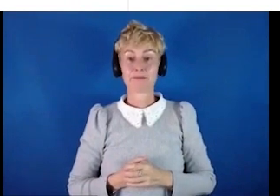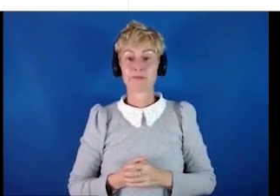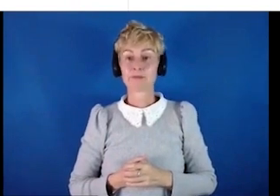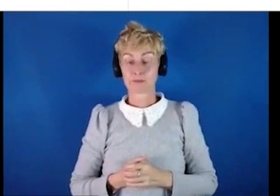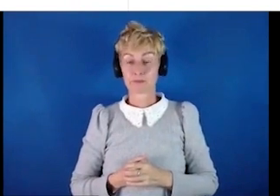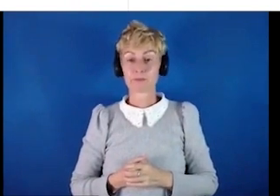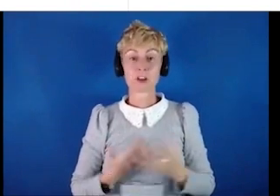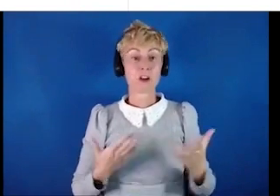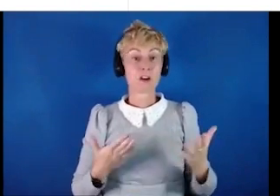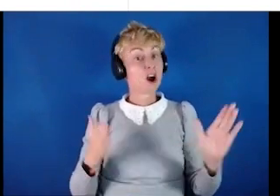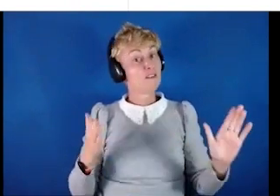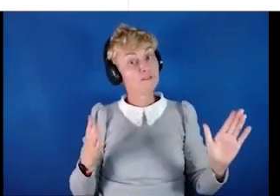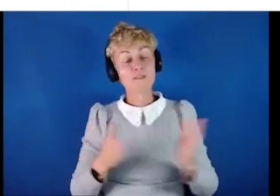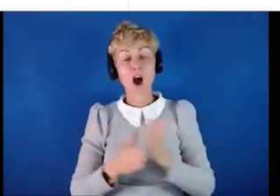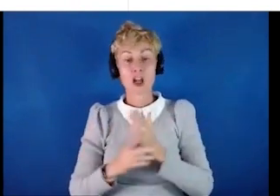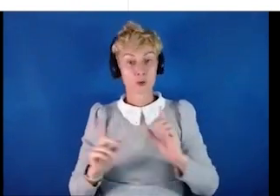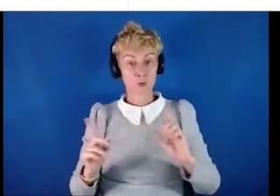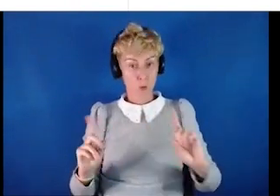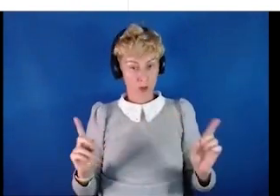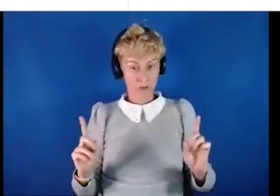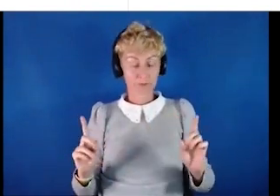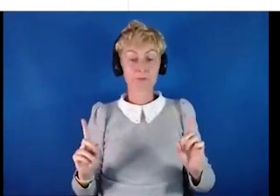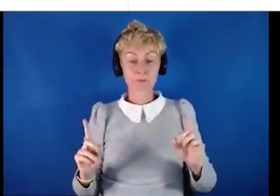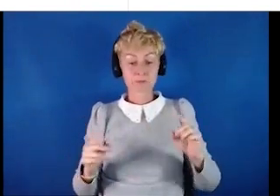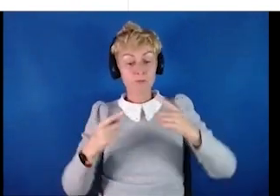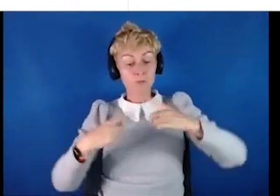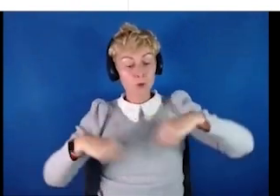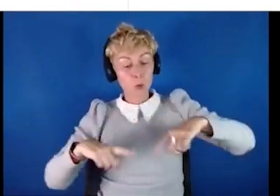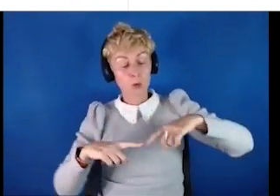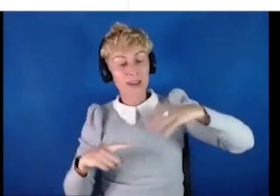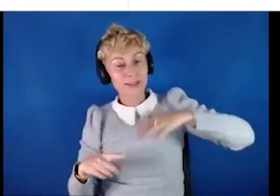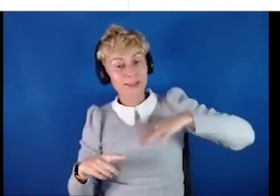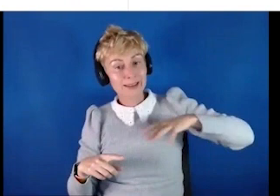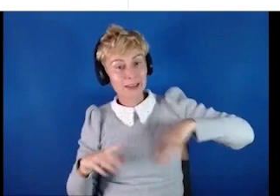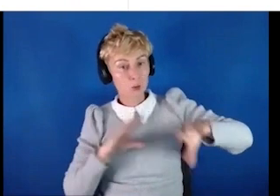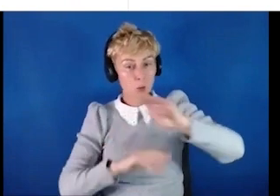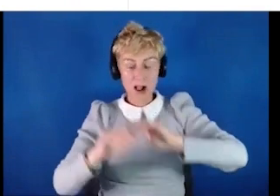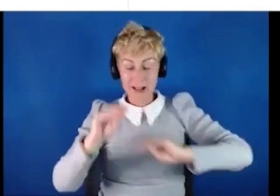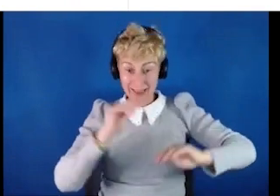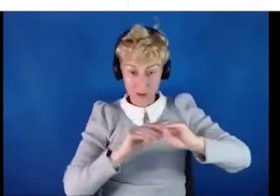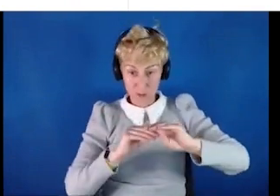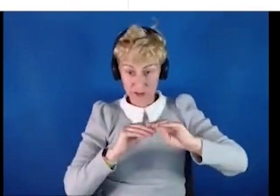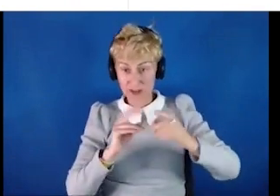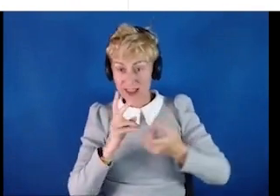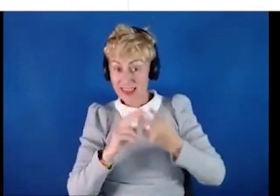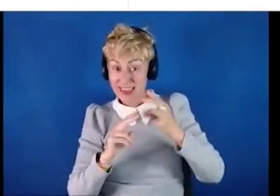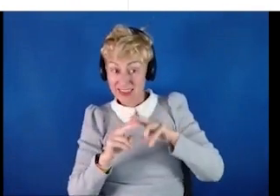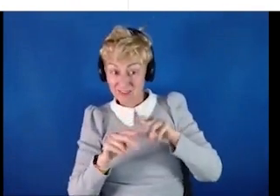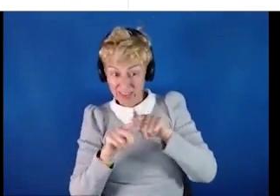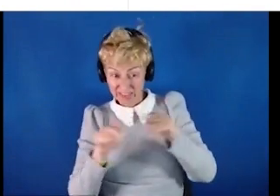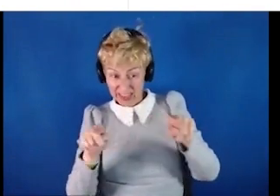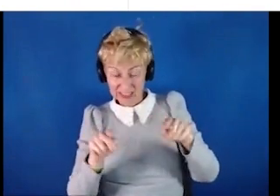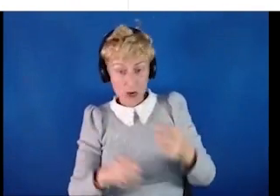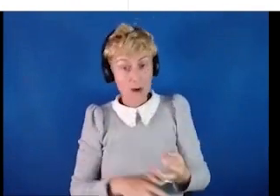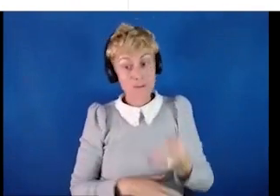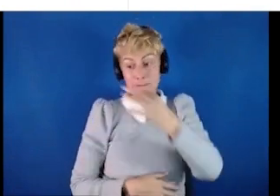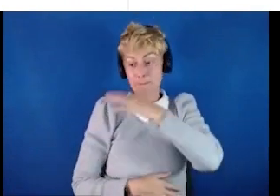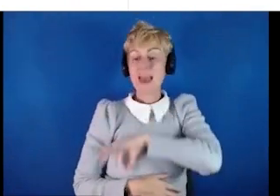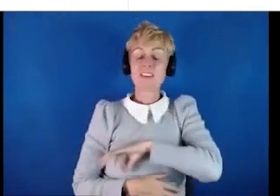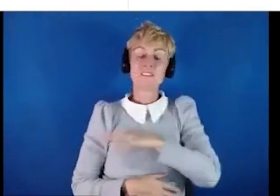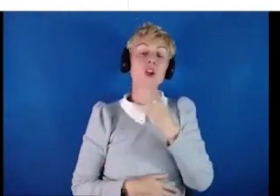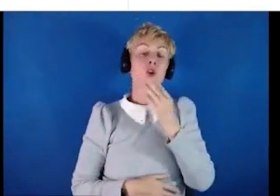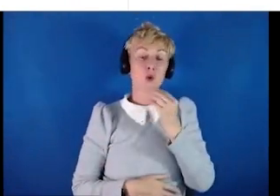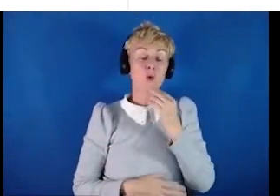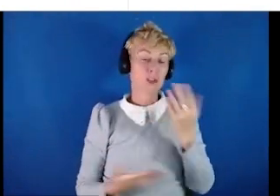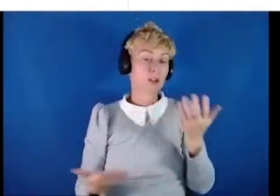Yeah, so first and foremost, as you say, we needed to ascertain whether this was something that would actually benefit our intended users of the website